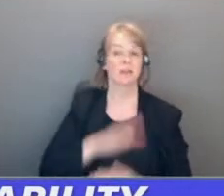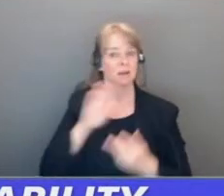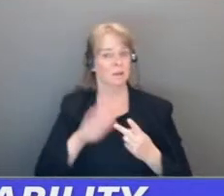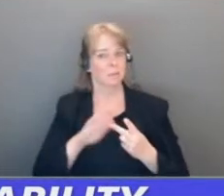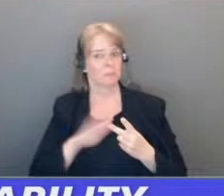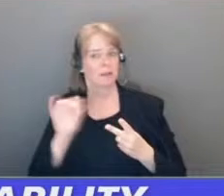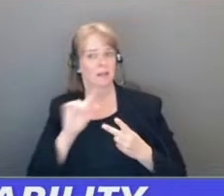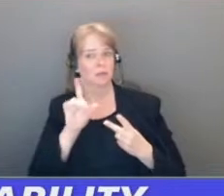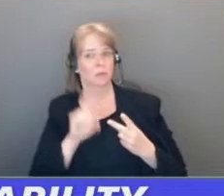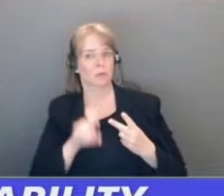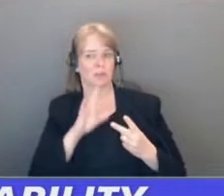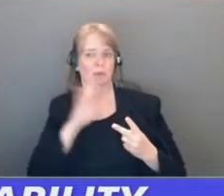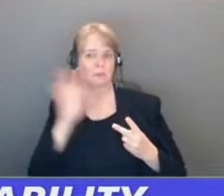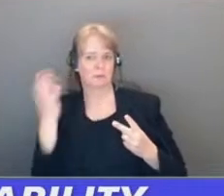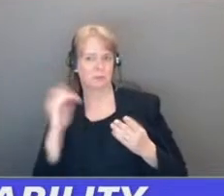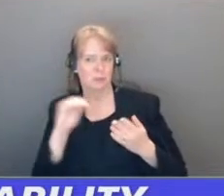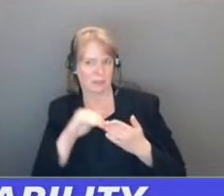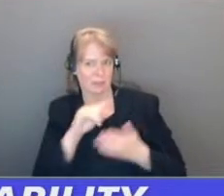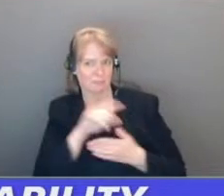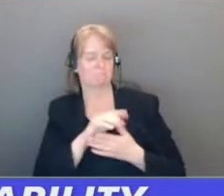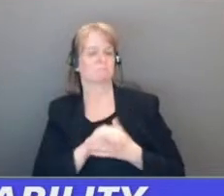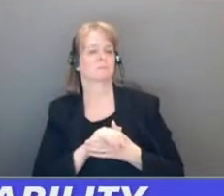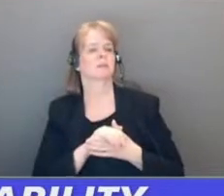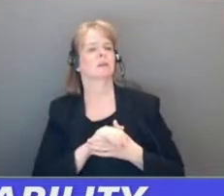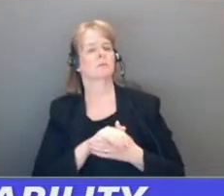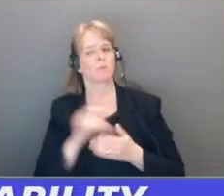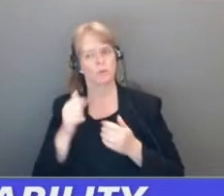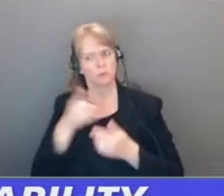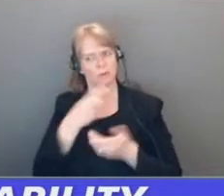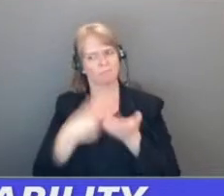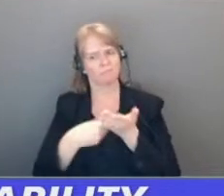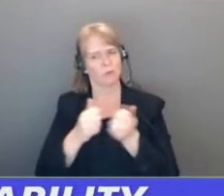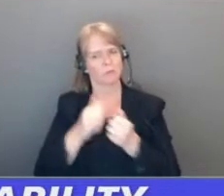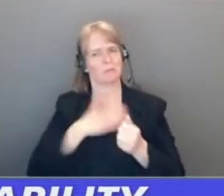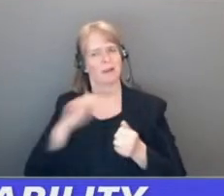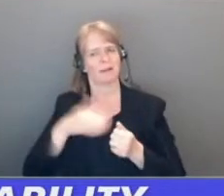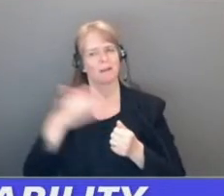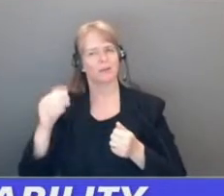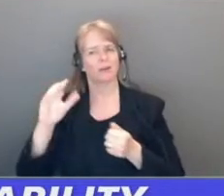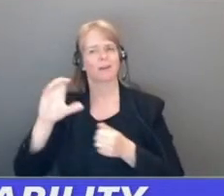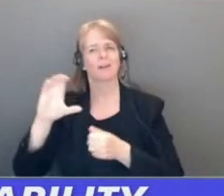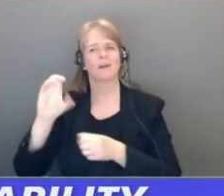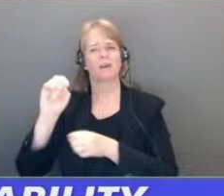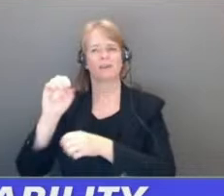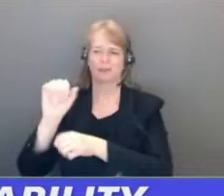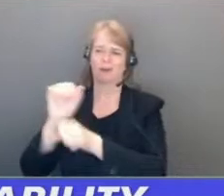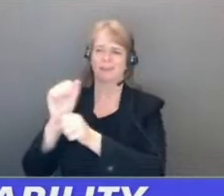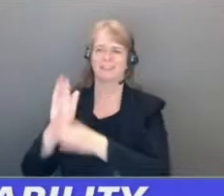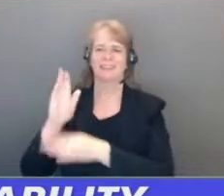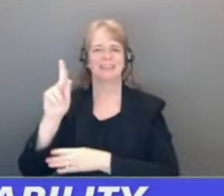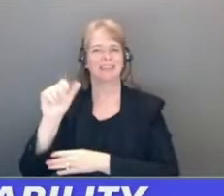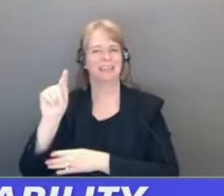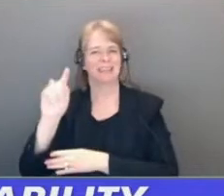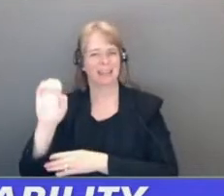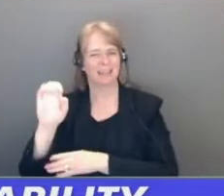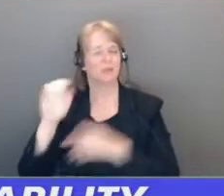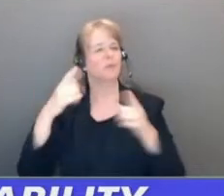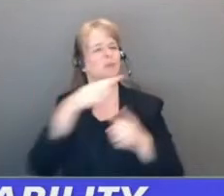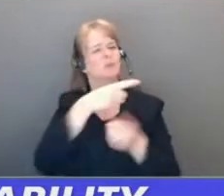Kate, about a discussion you had with the Ontario Premier. Could you tell us a bit more about the context? When did you speak to